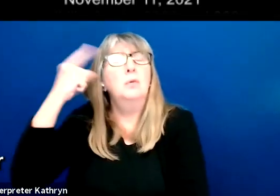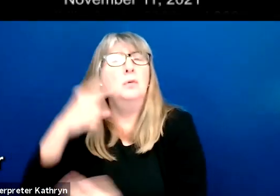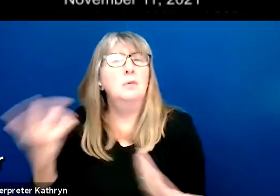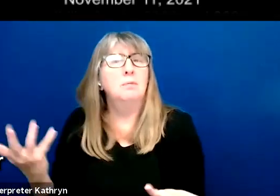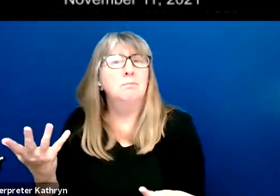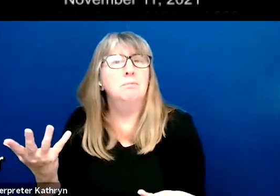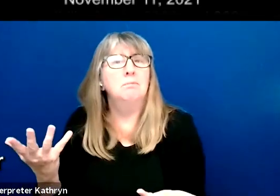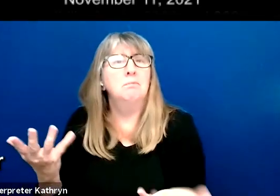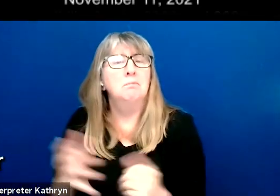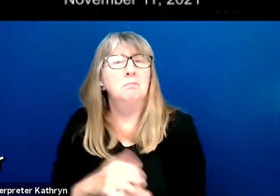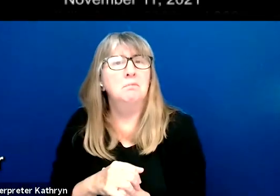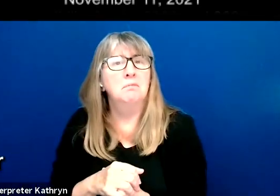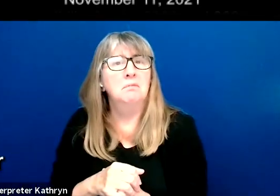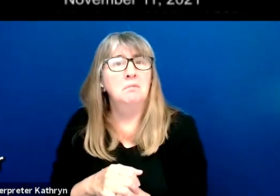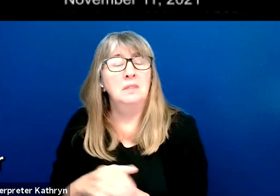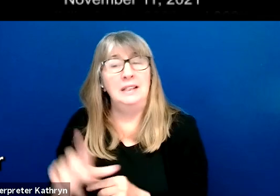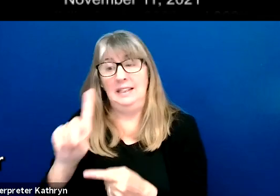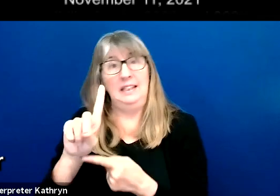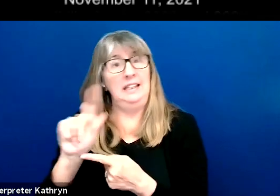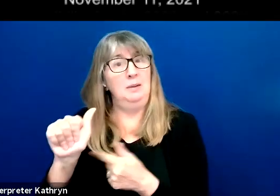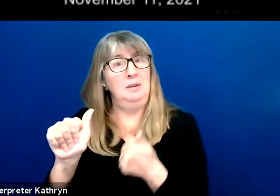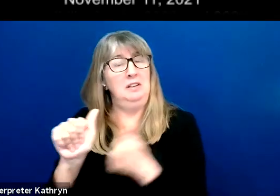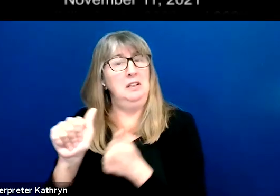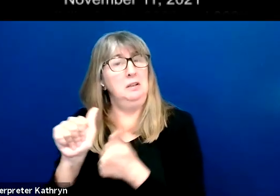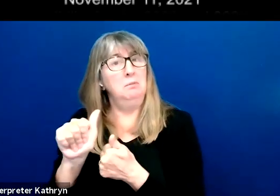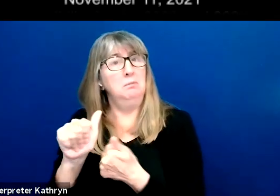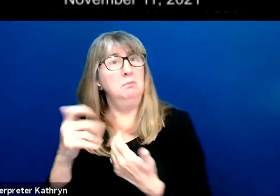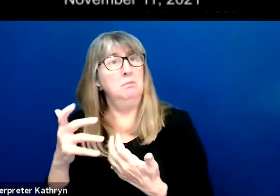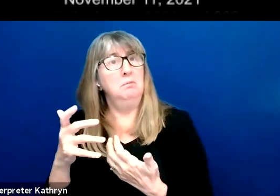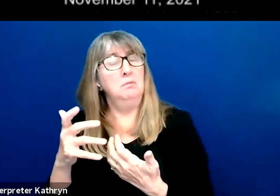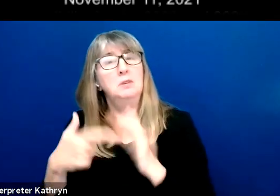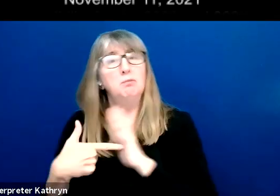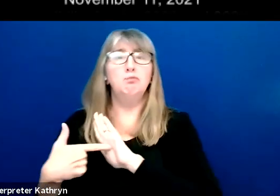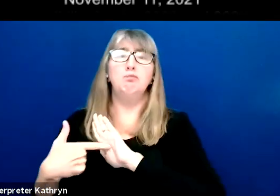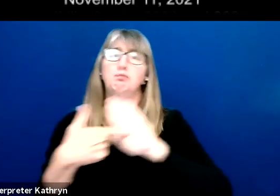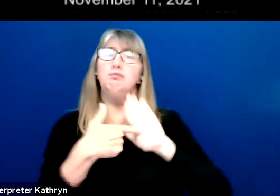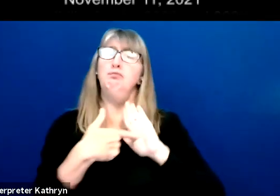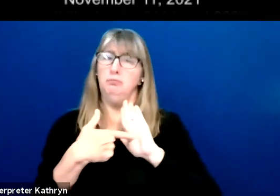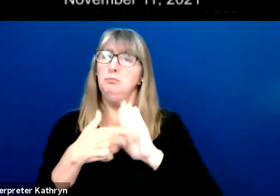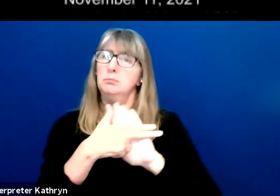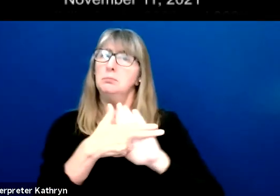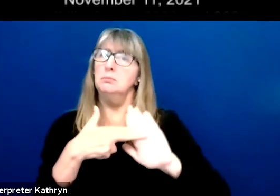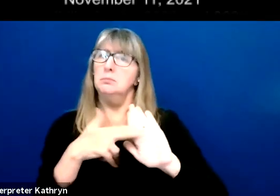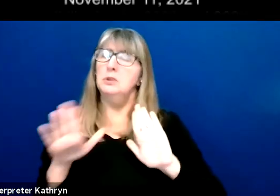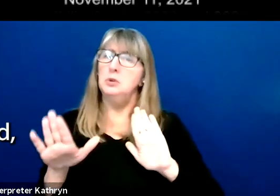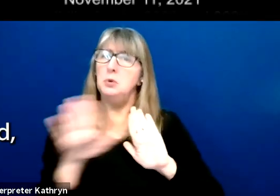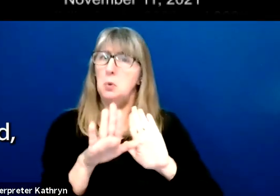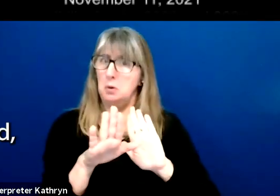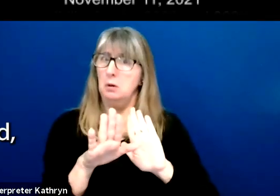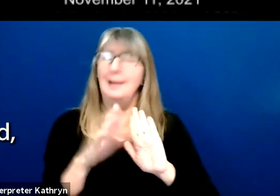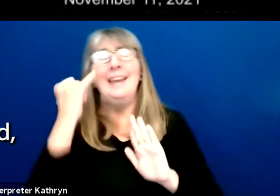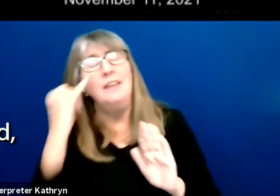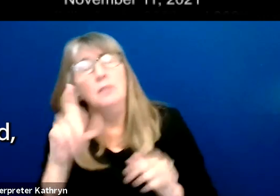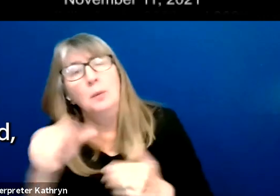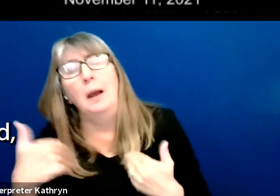to hold disability as a core part of your identity is if you are disabled. I mean, I'm not